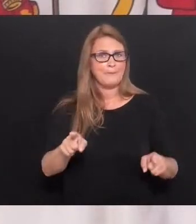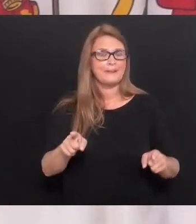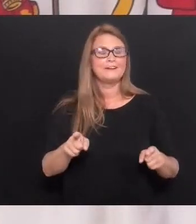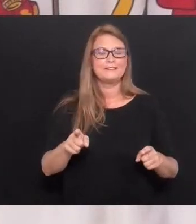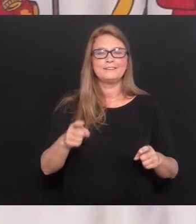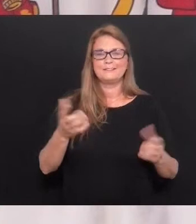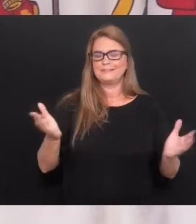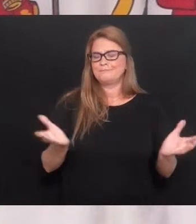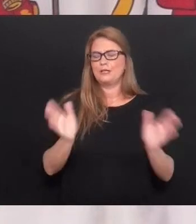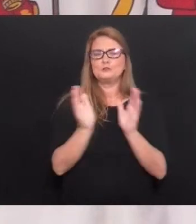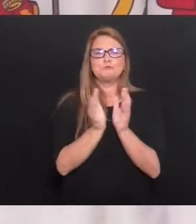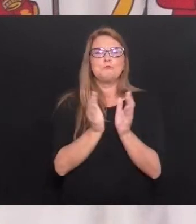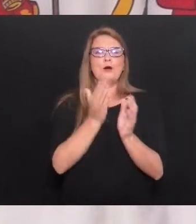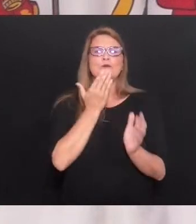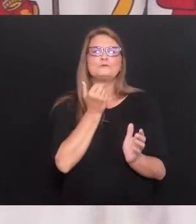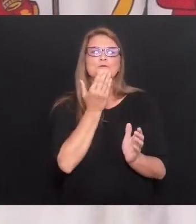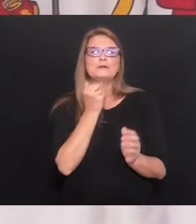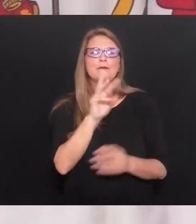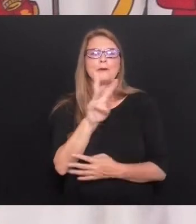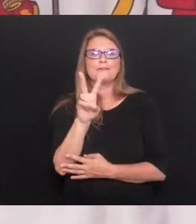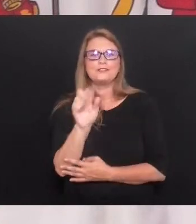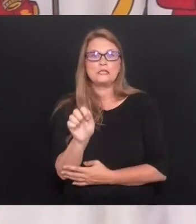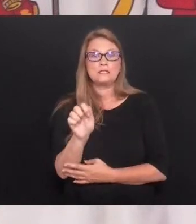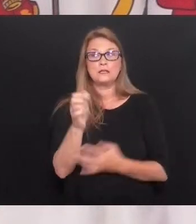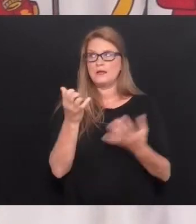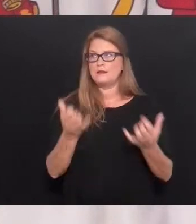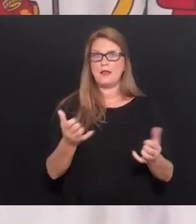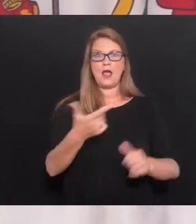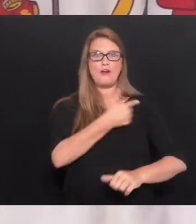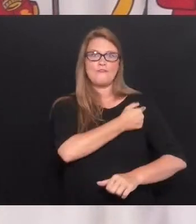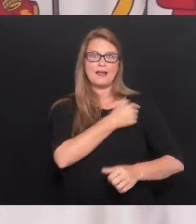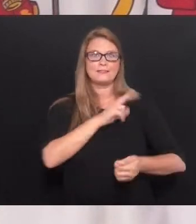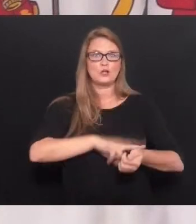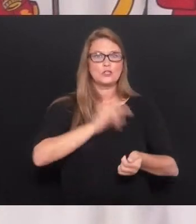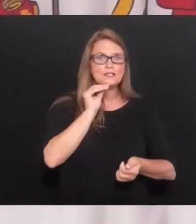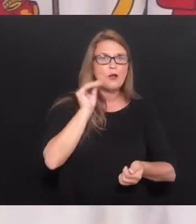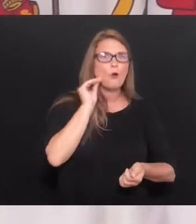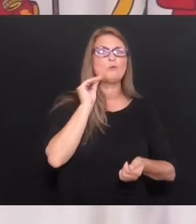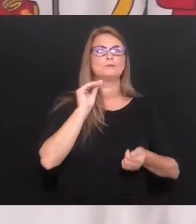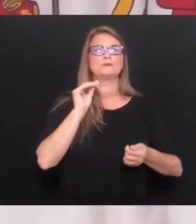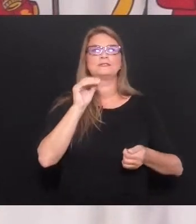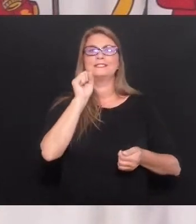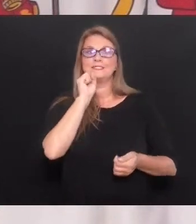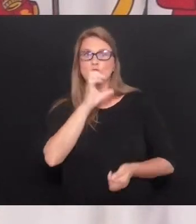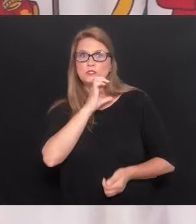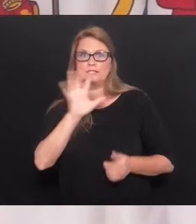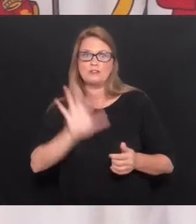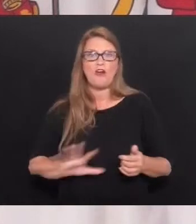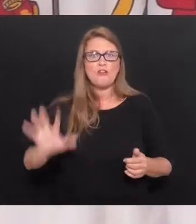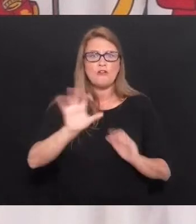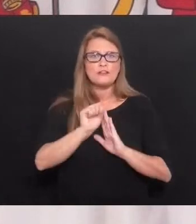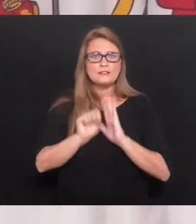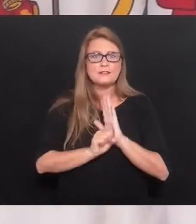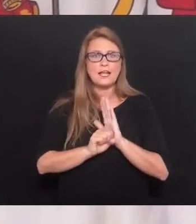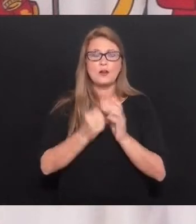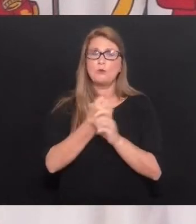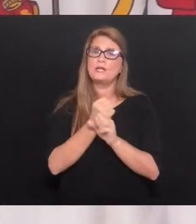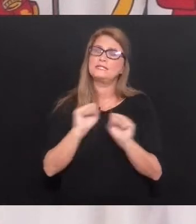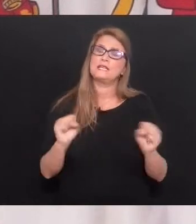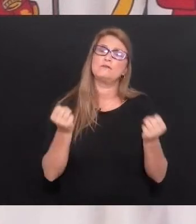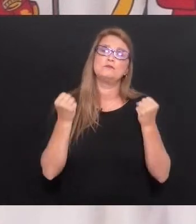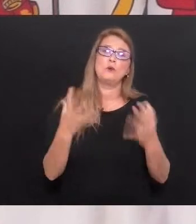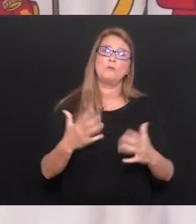little old West Virginia, we got people vaccinated in our nursing homes and our elderly all across our state, and we saved a bunch of